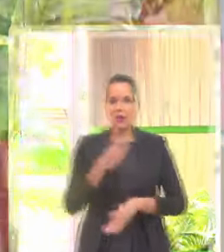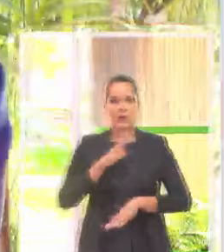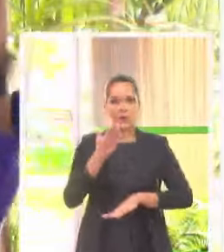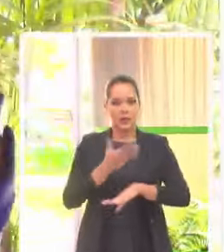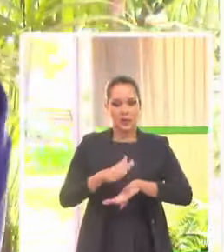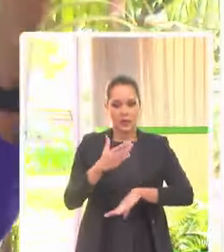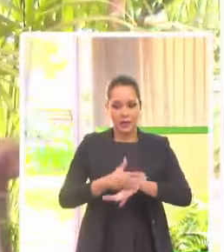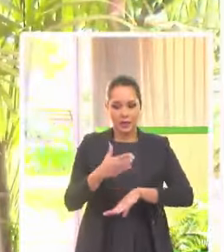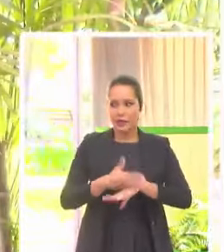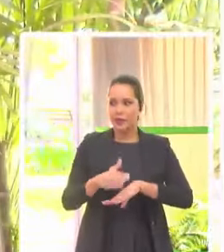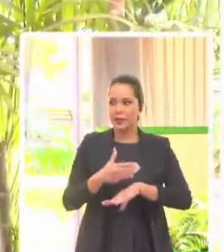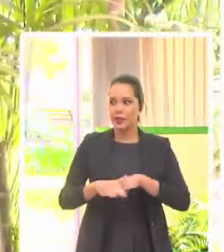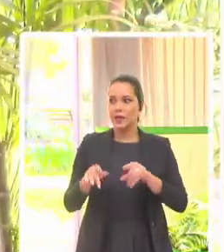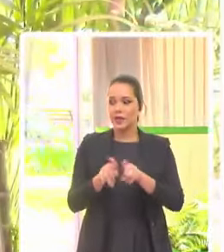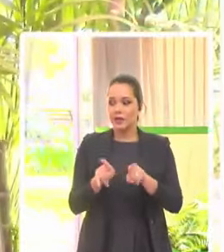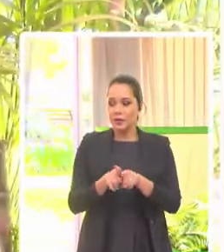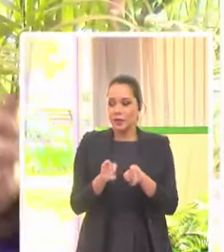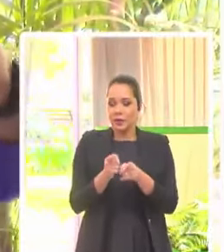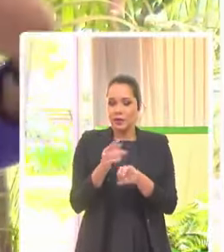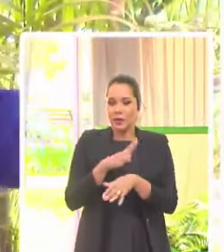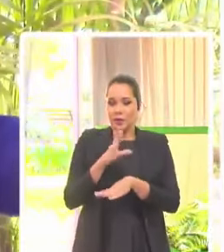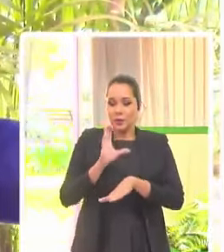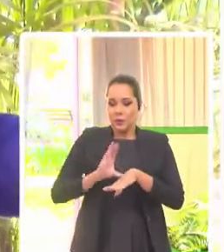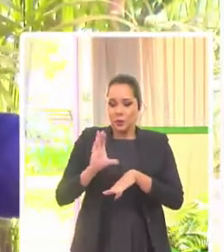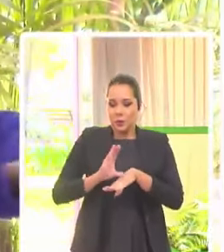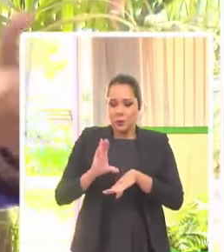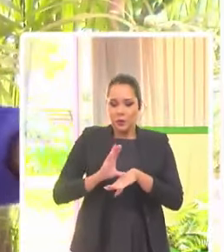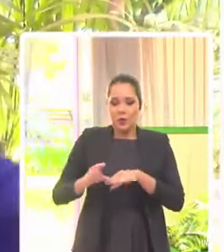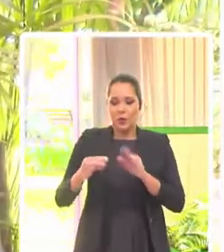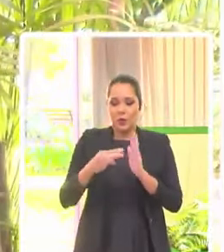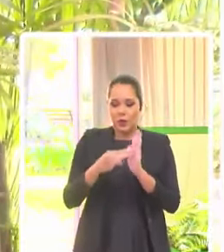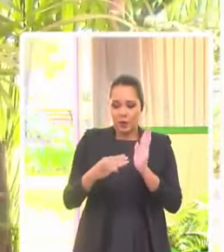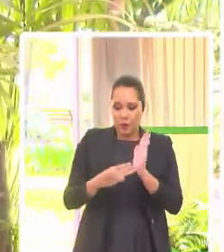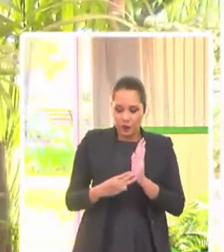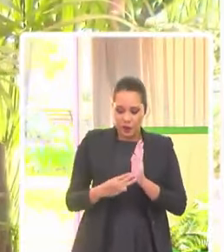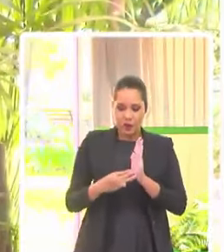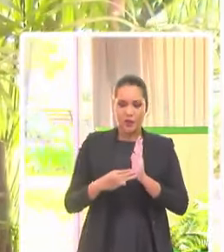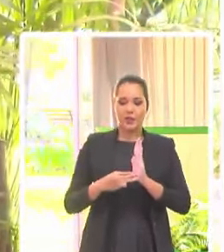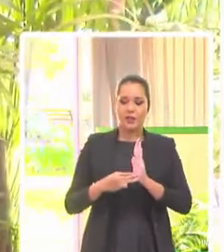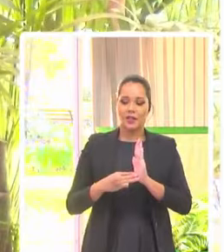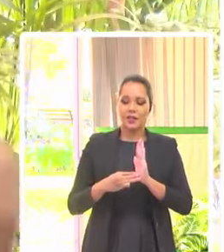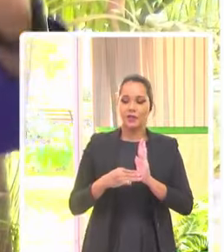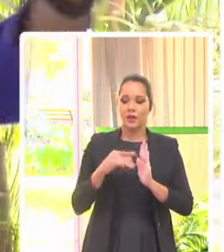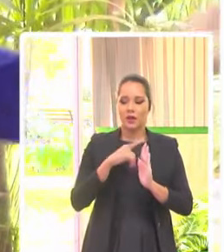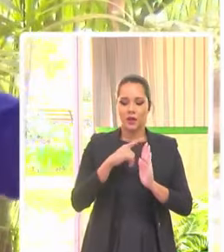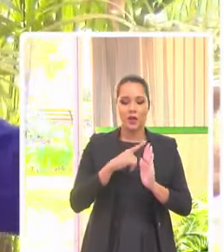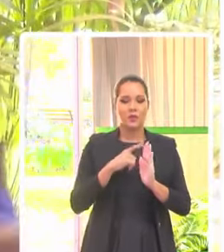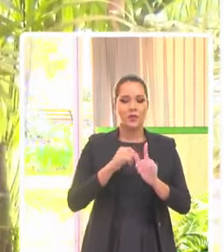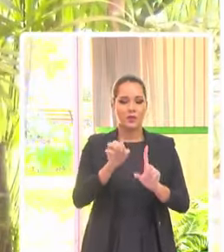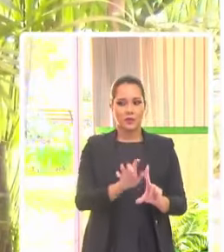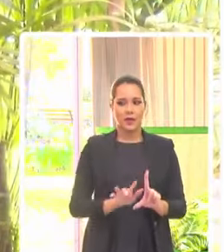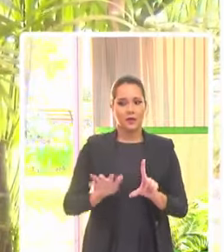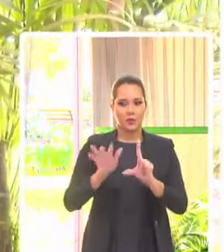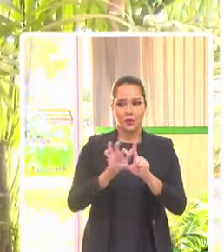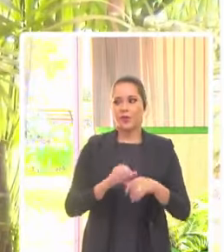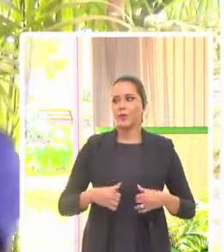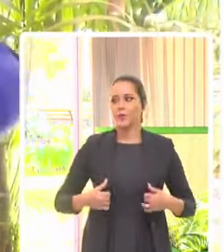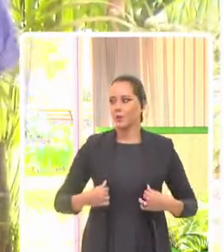in old school ways, although we have this platform with that much of